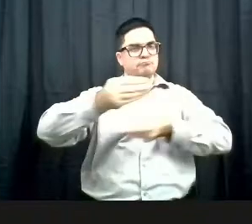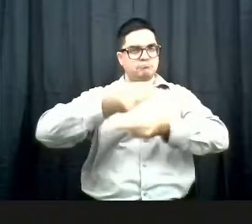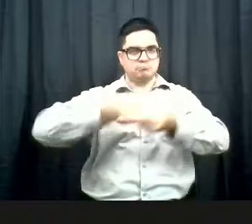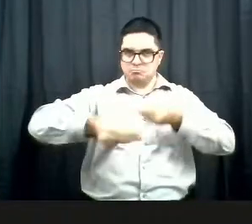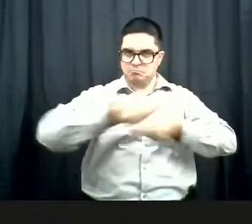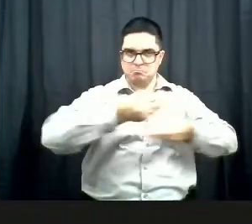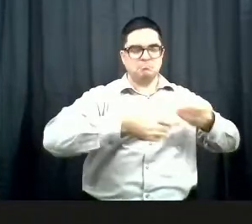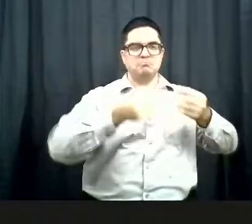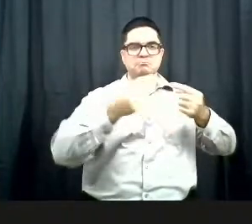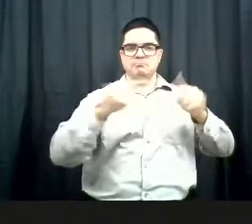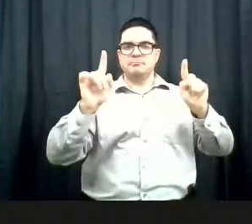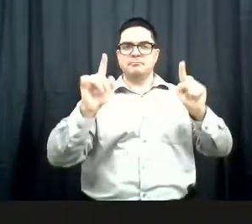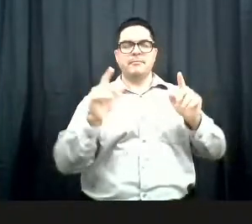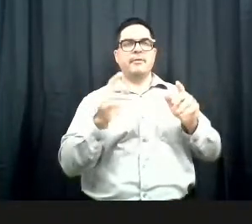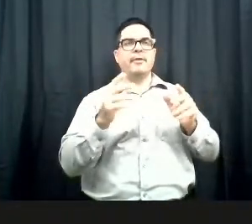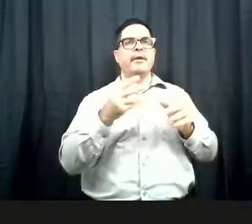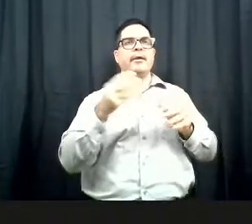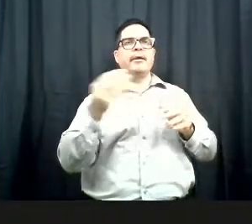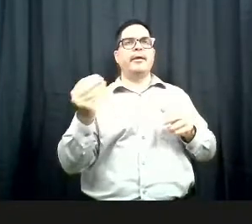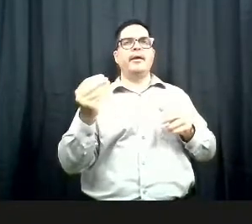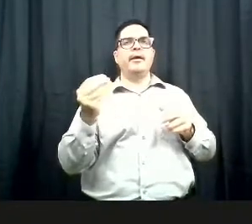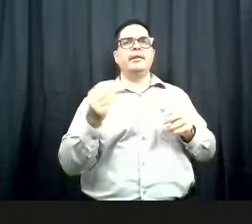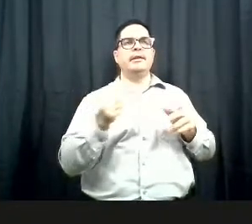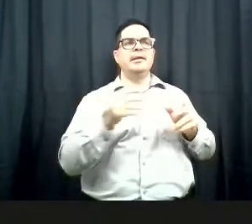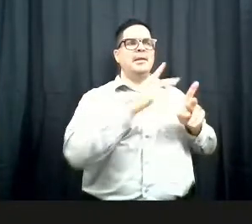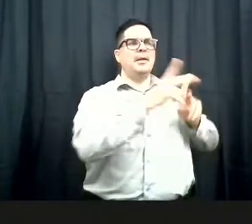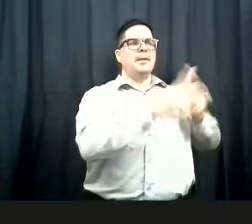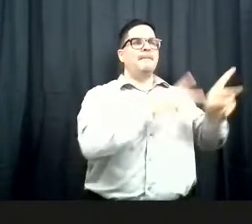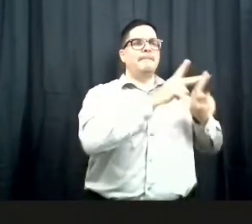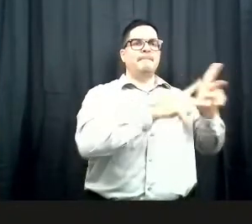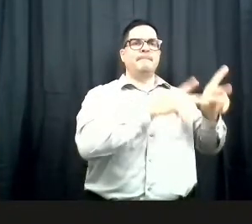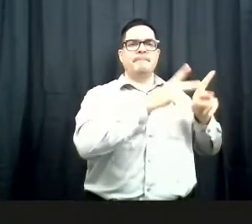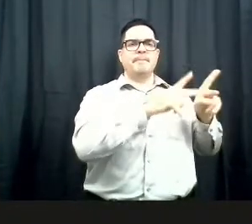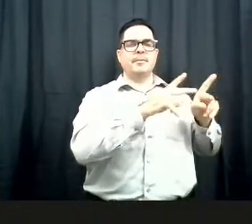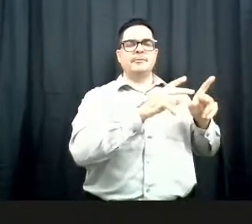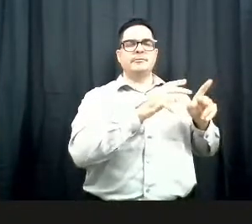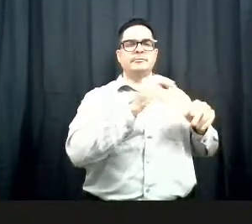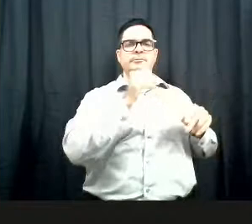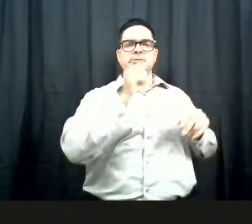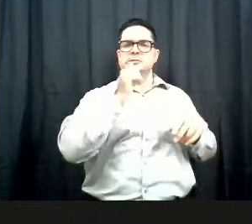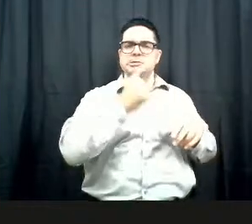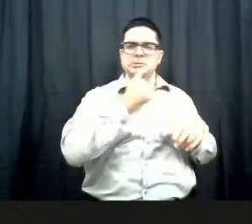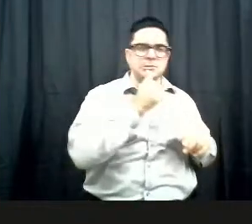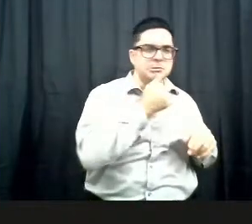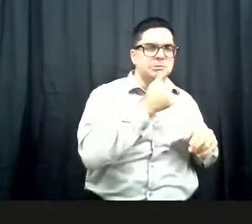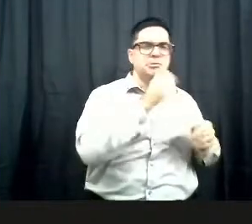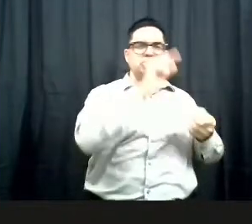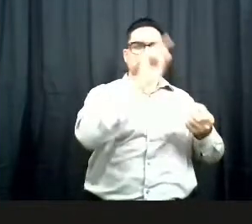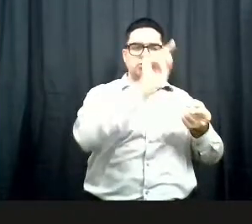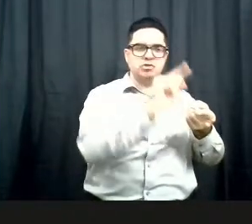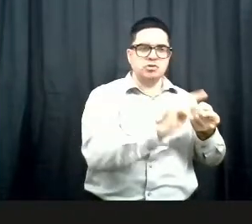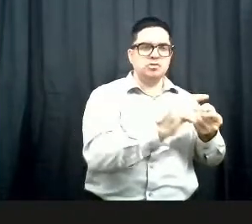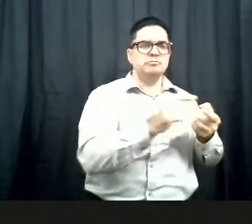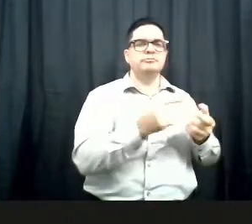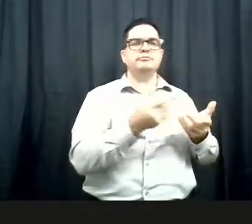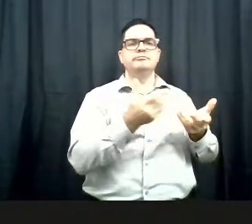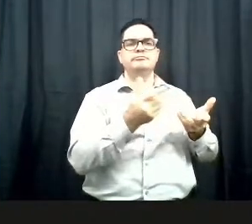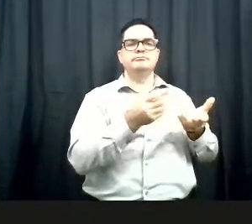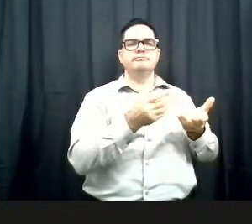or where even more devastating and degradation of fundamentals